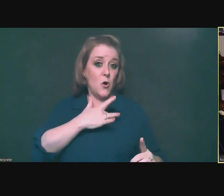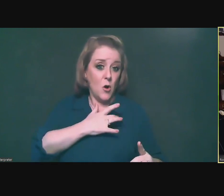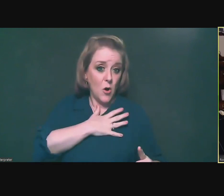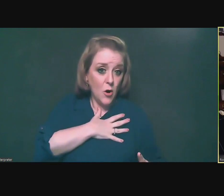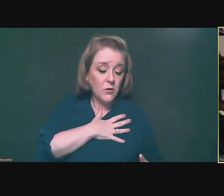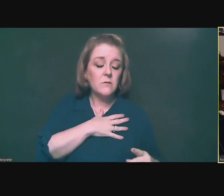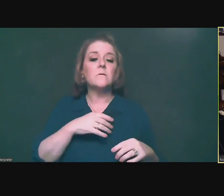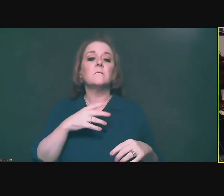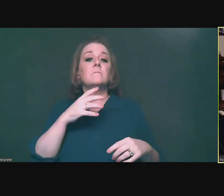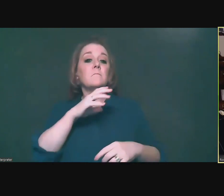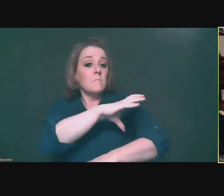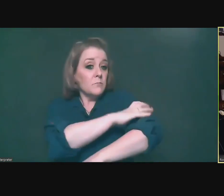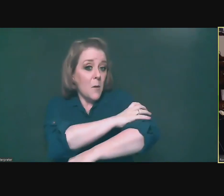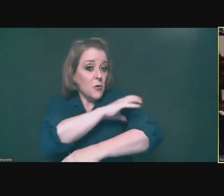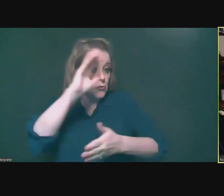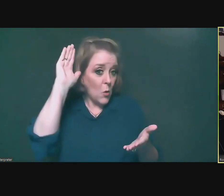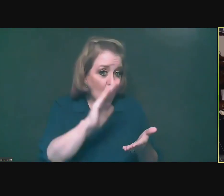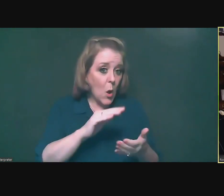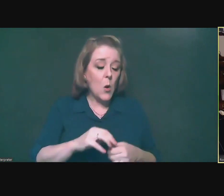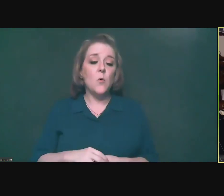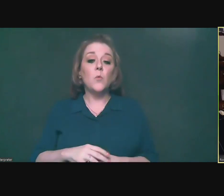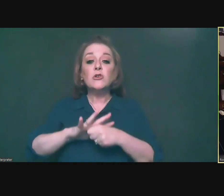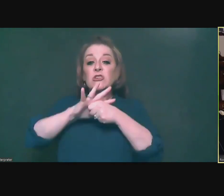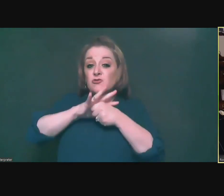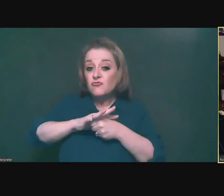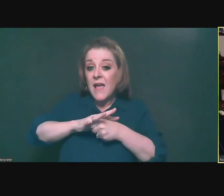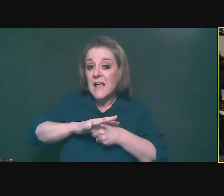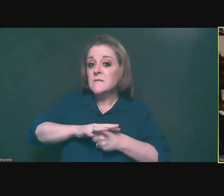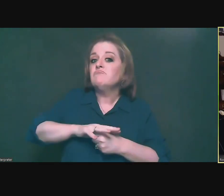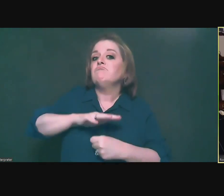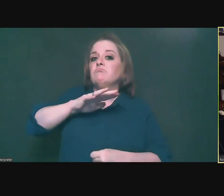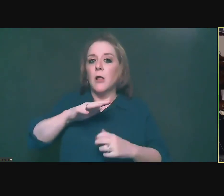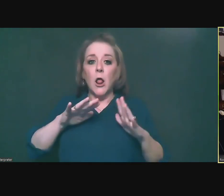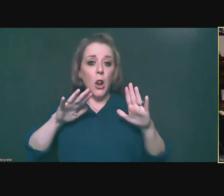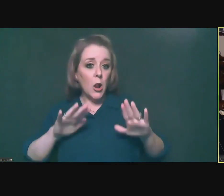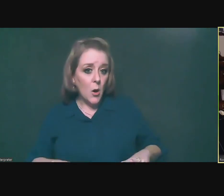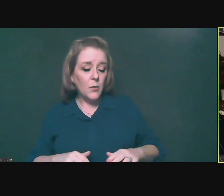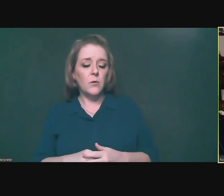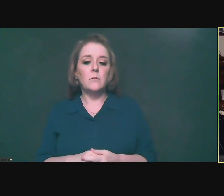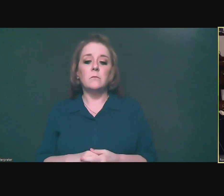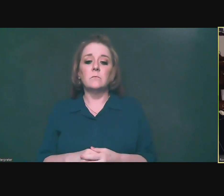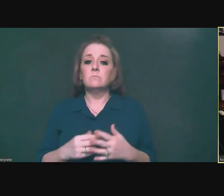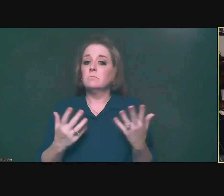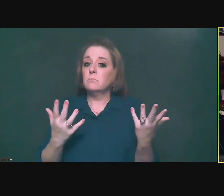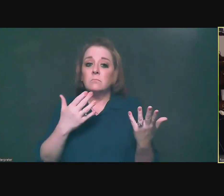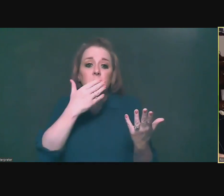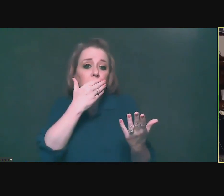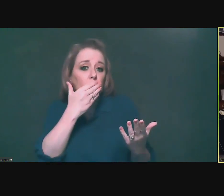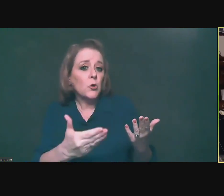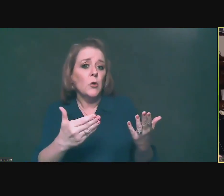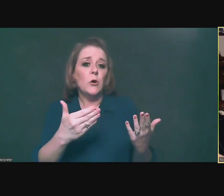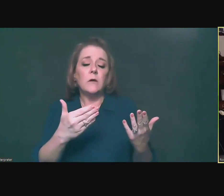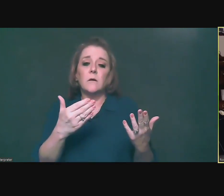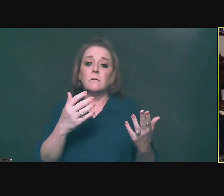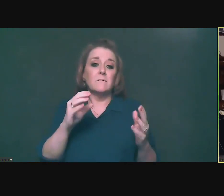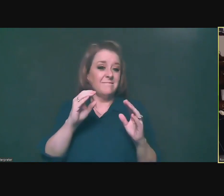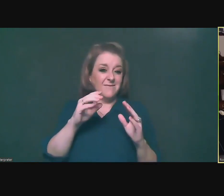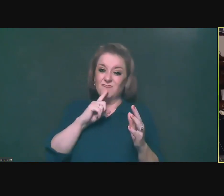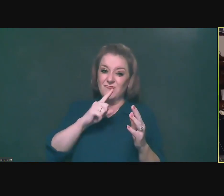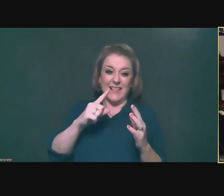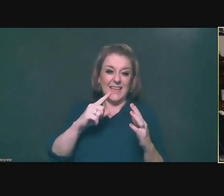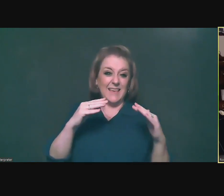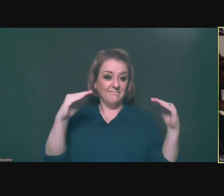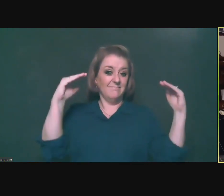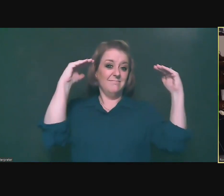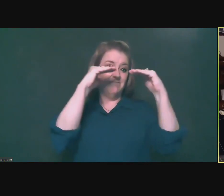blood pressure. It lowers your heart rate. And again, there's no pill that I can give you that does all the benefits of an